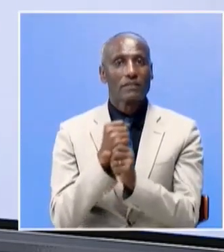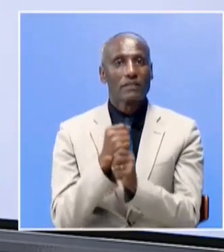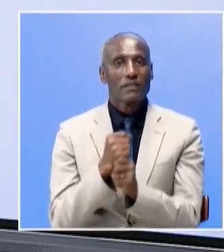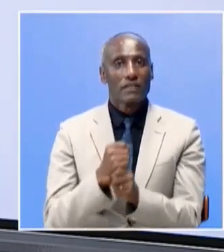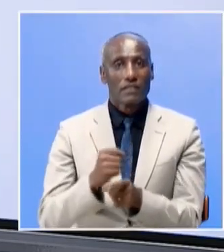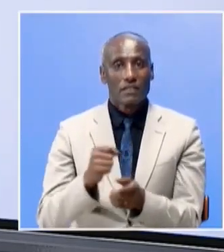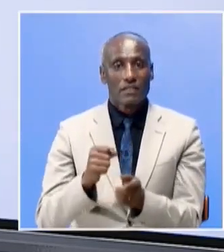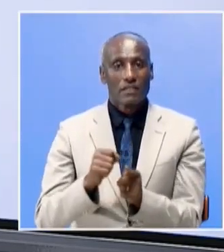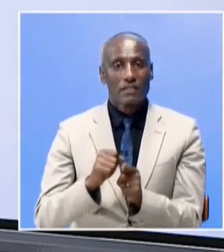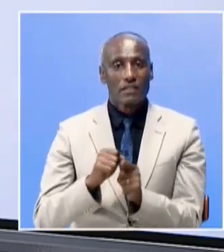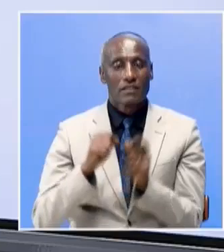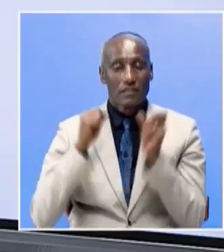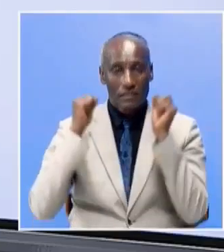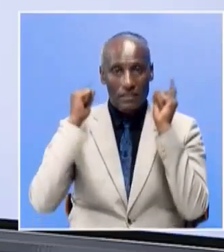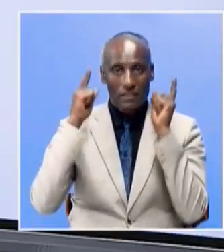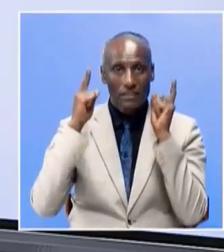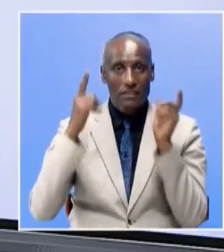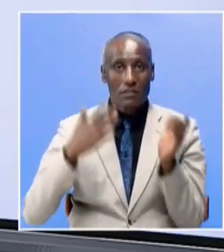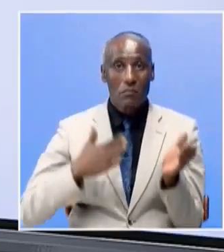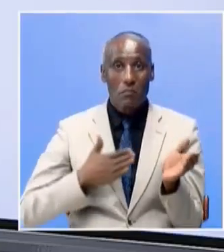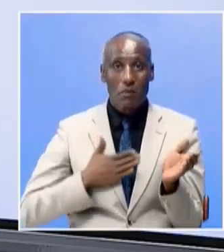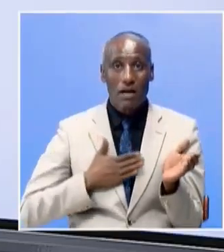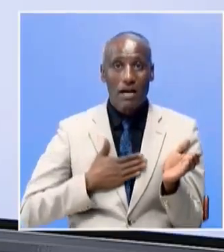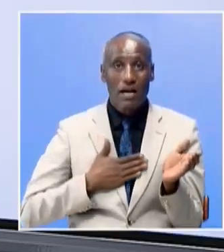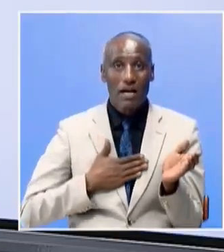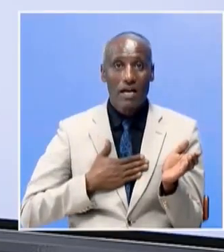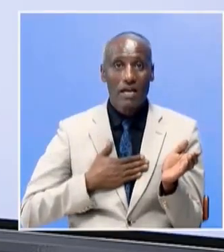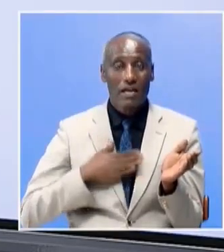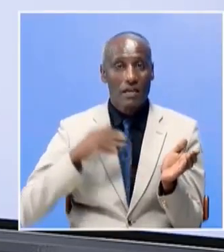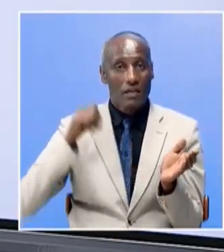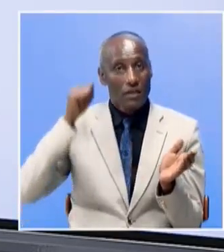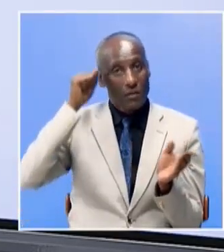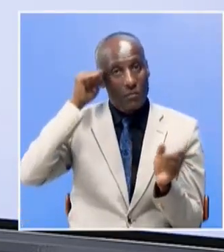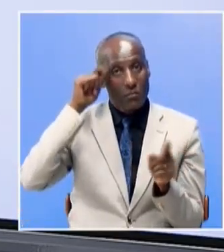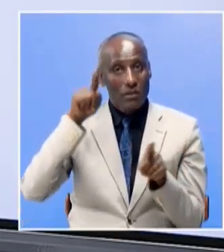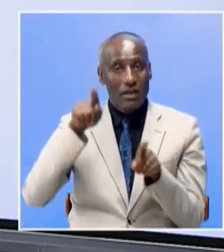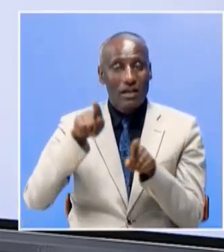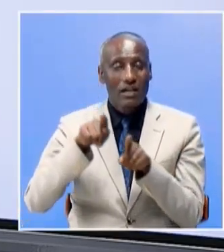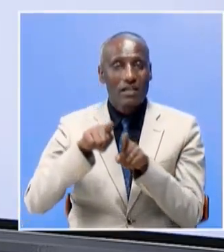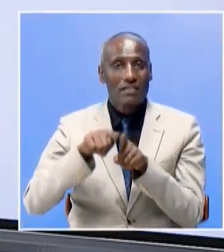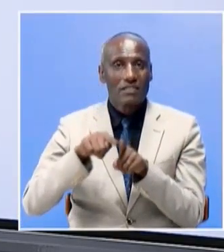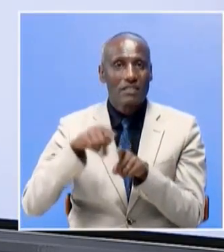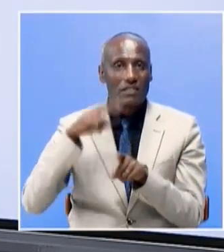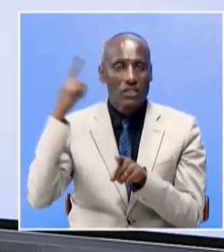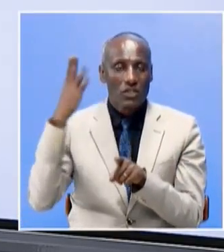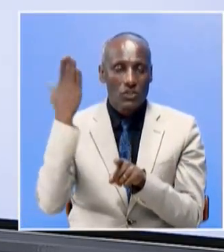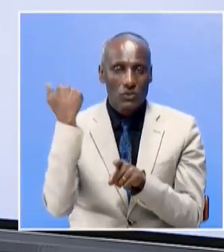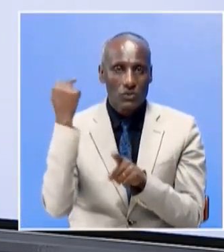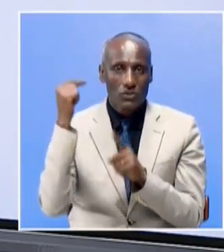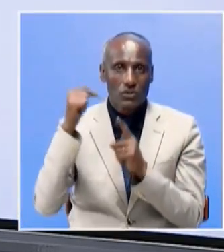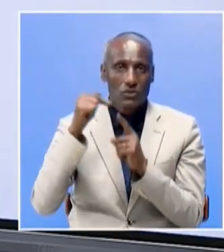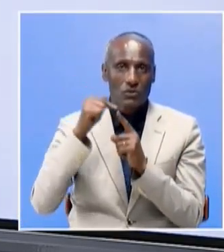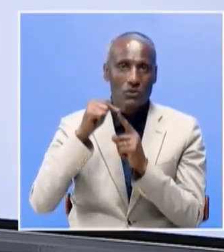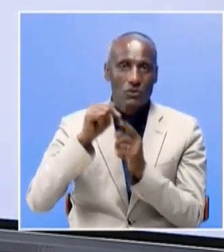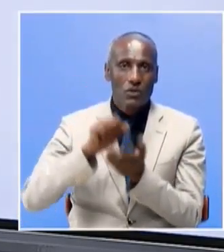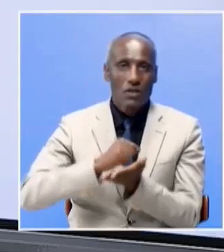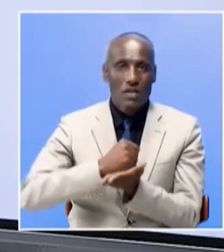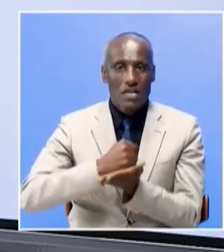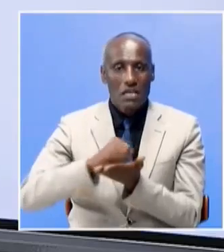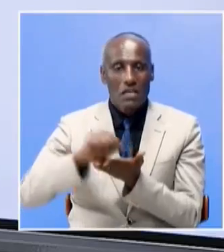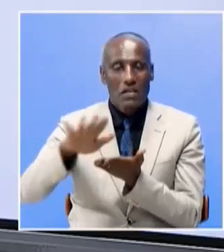clear, my brother used to clean the school compound. What about if it